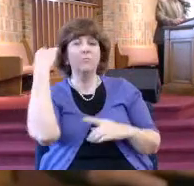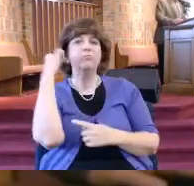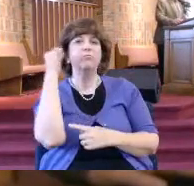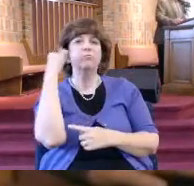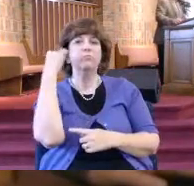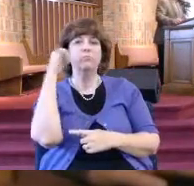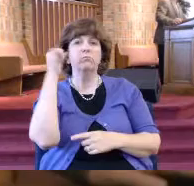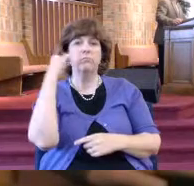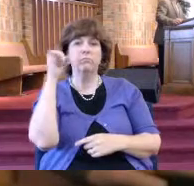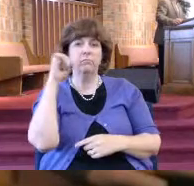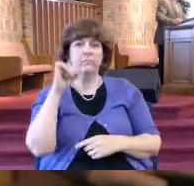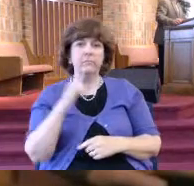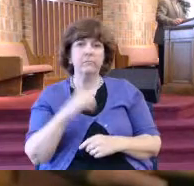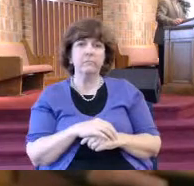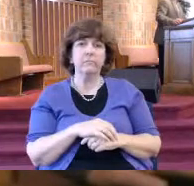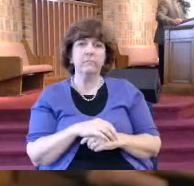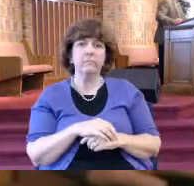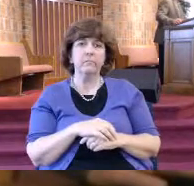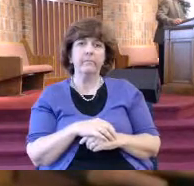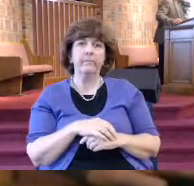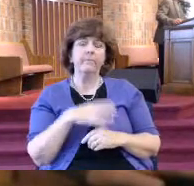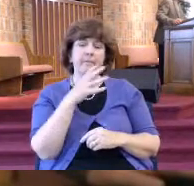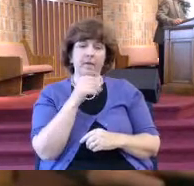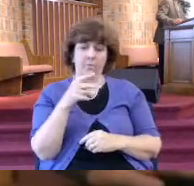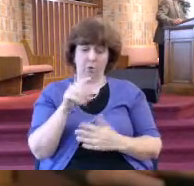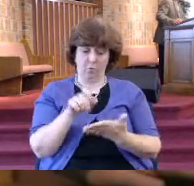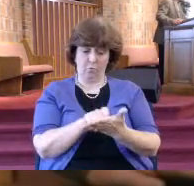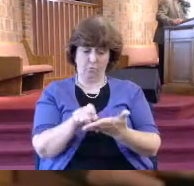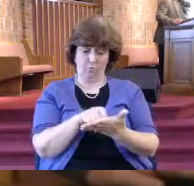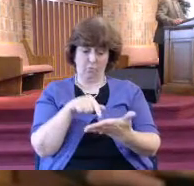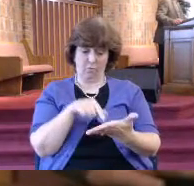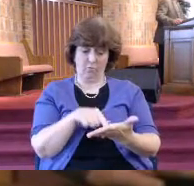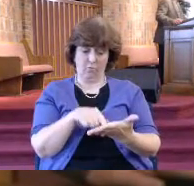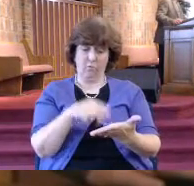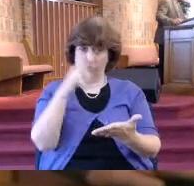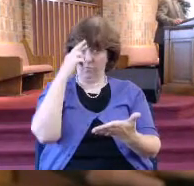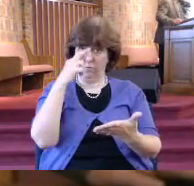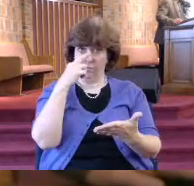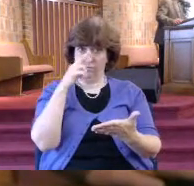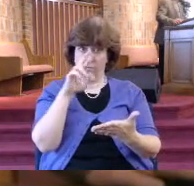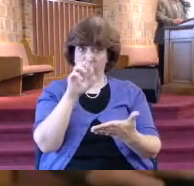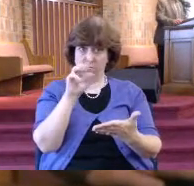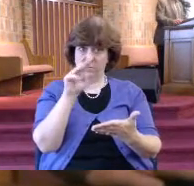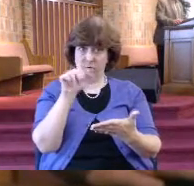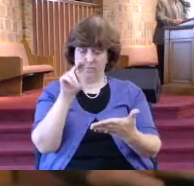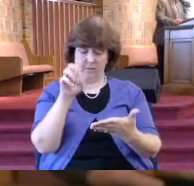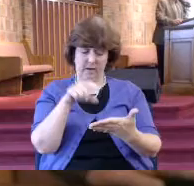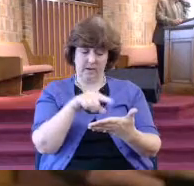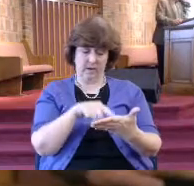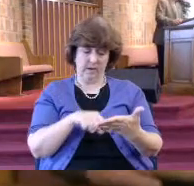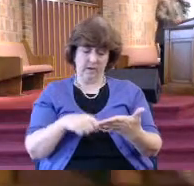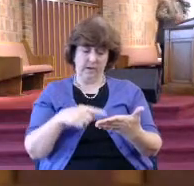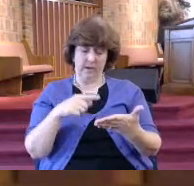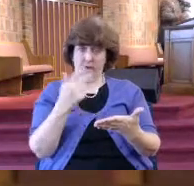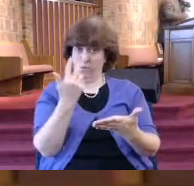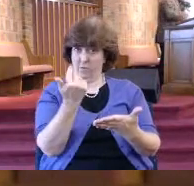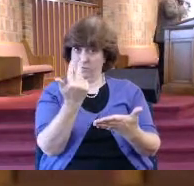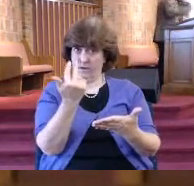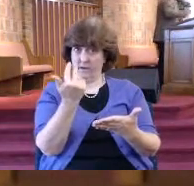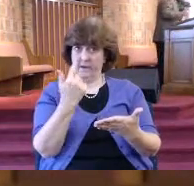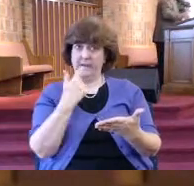And Paul will express in the book of Romans, as he described our responsibility in Romans chapter 13, that we